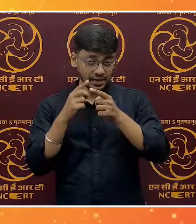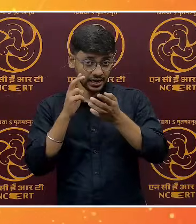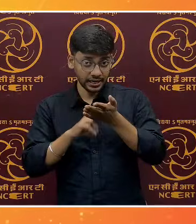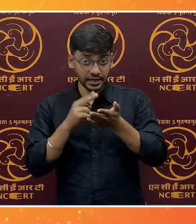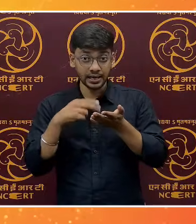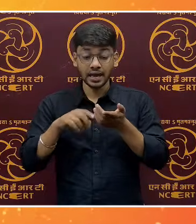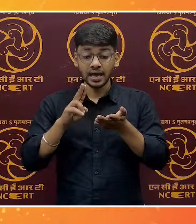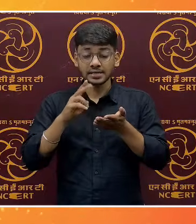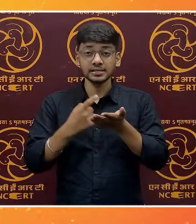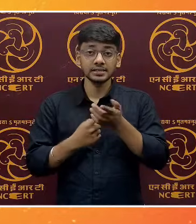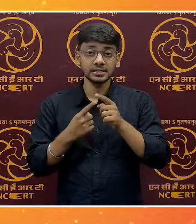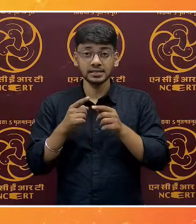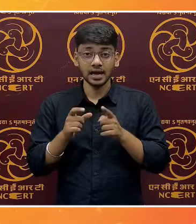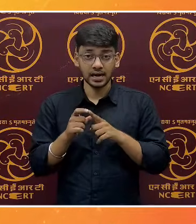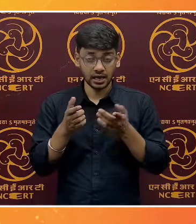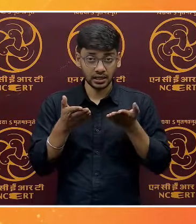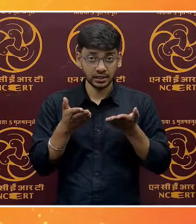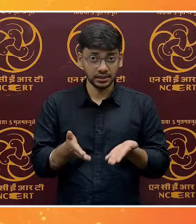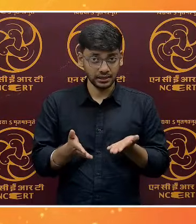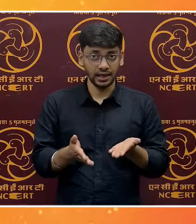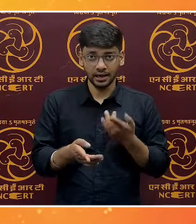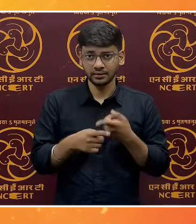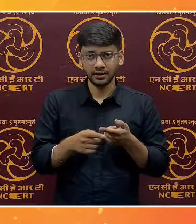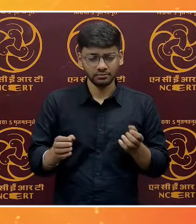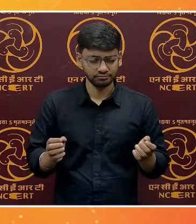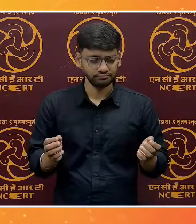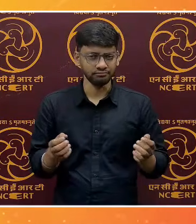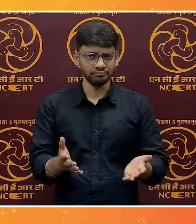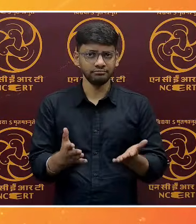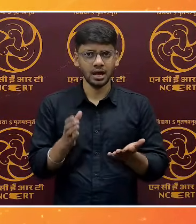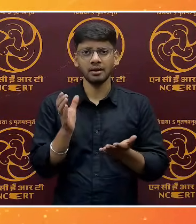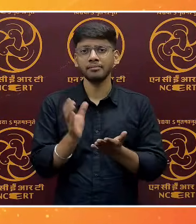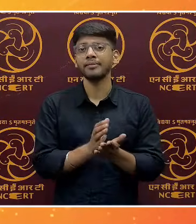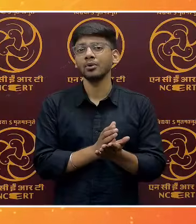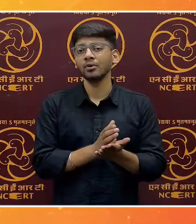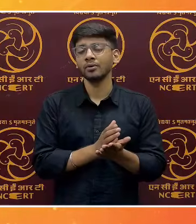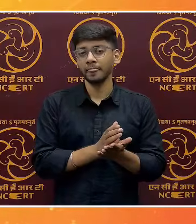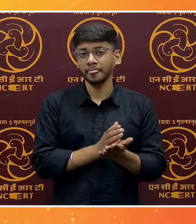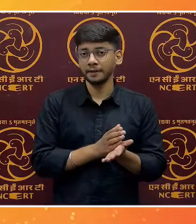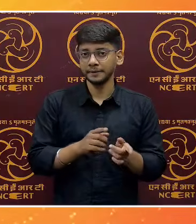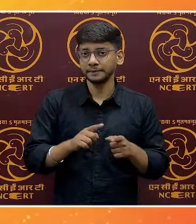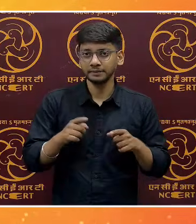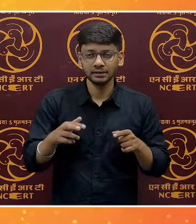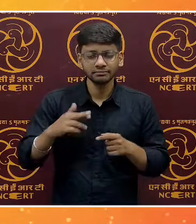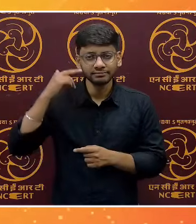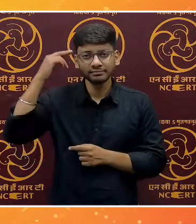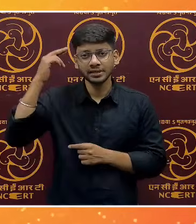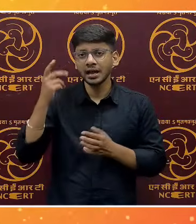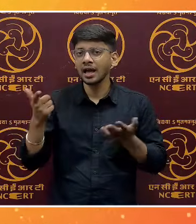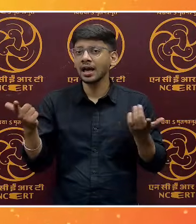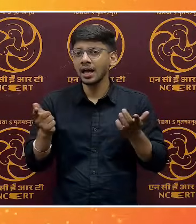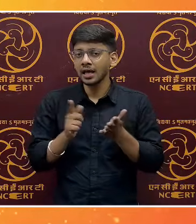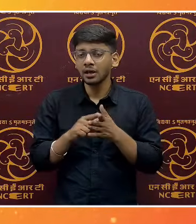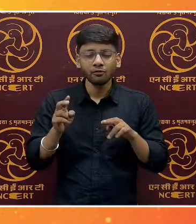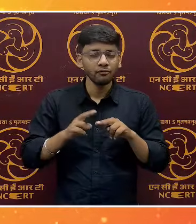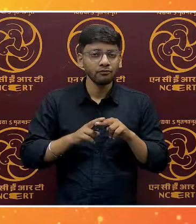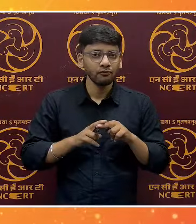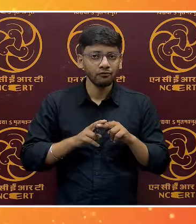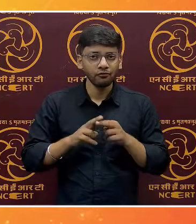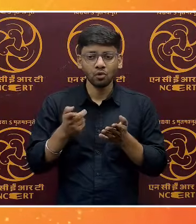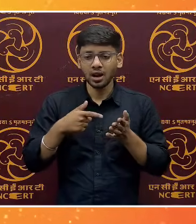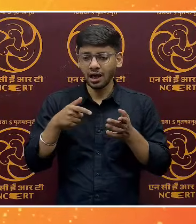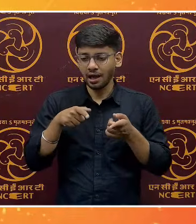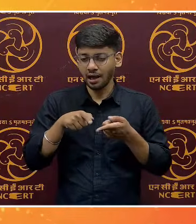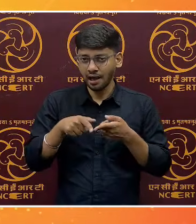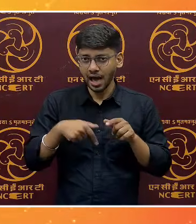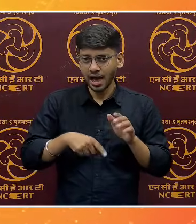itself. So without further ado, let's begin this conversation. And ma'am, because we are going to do the simulation on perimeter